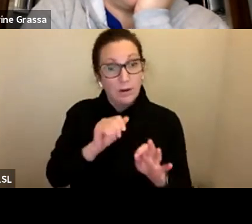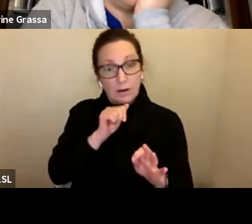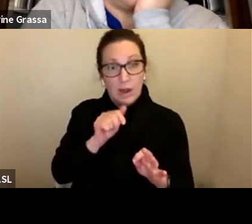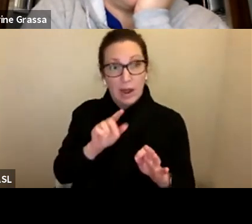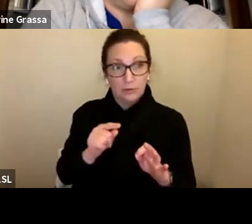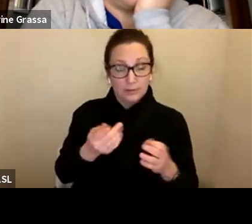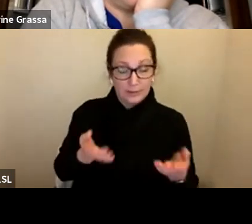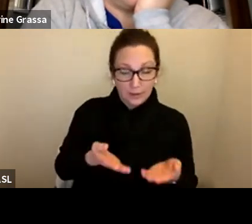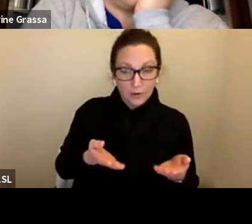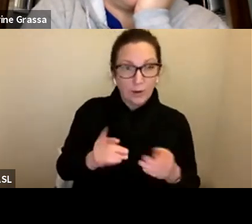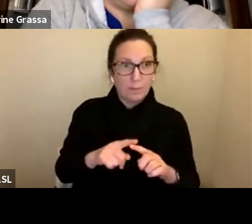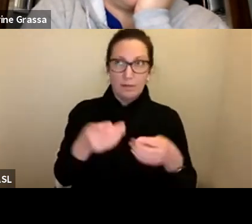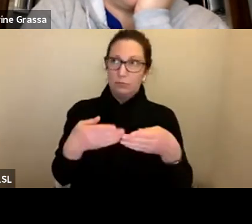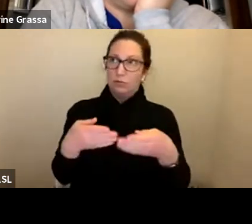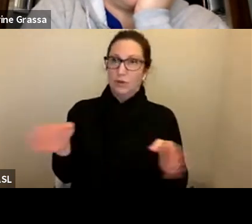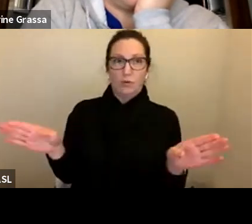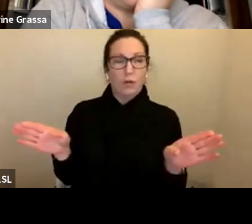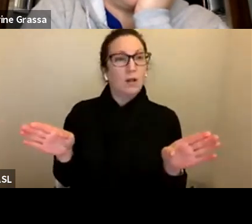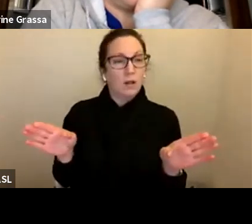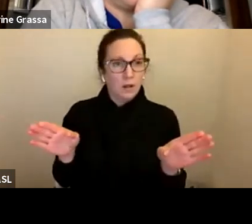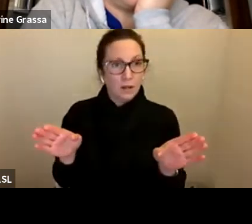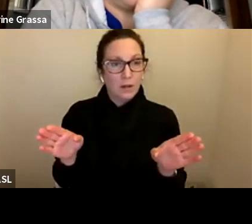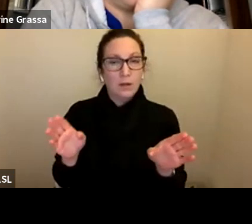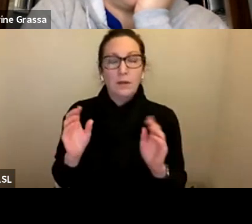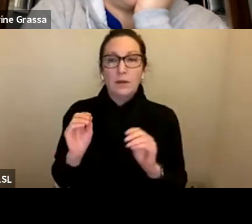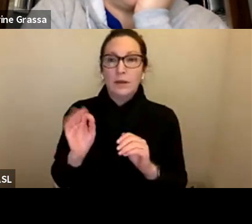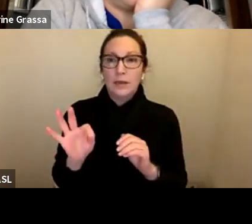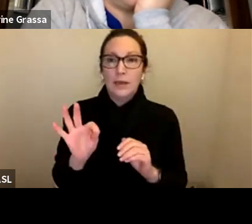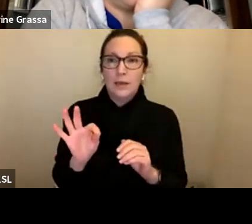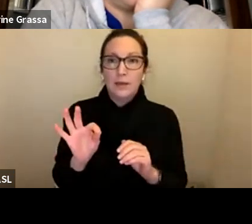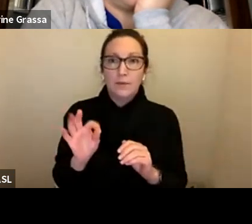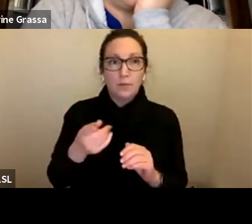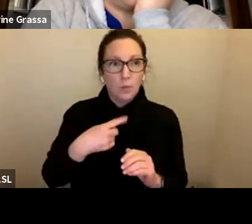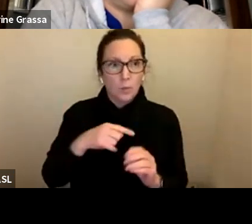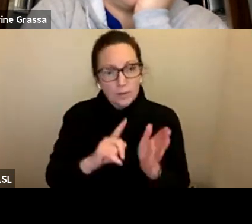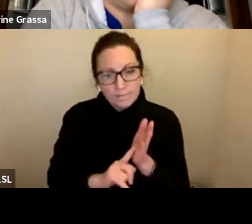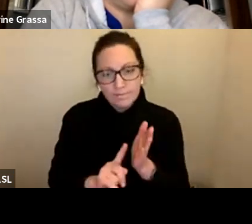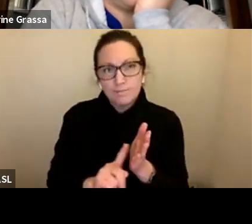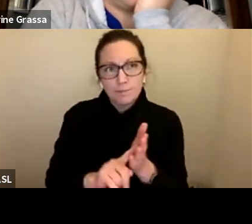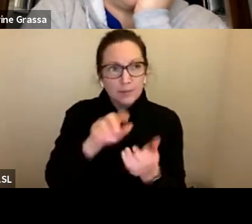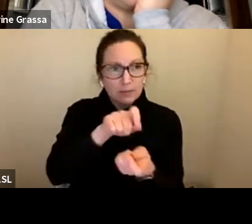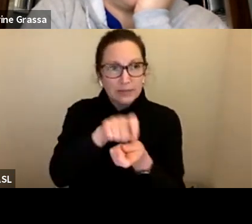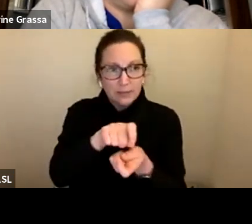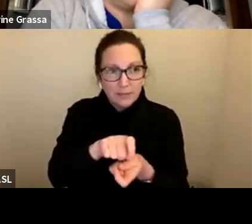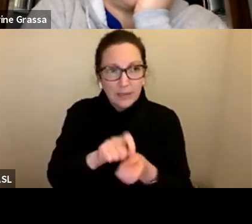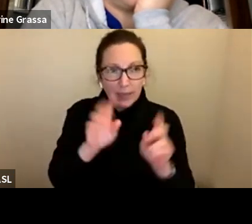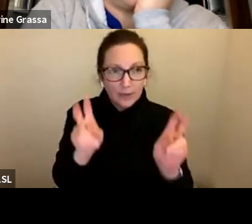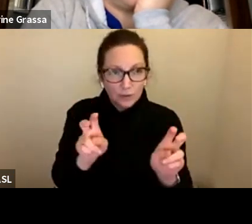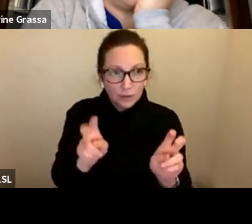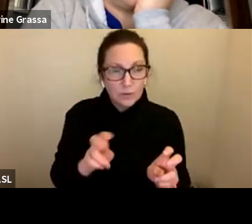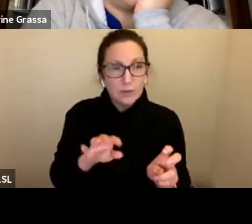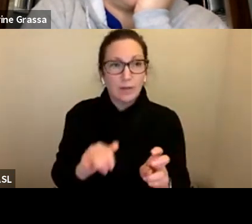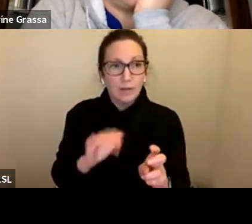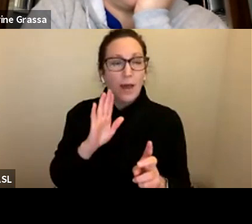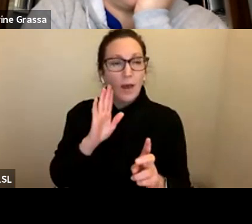where we are exploring issues that could have an